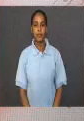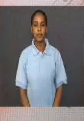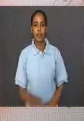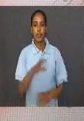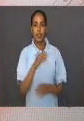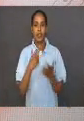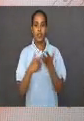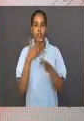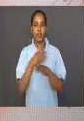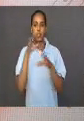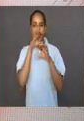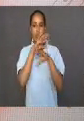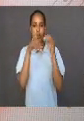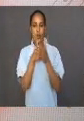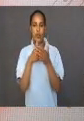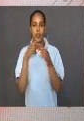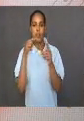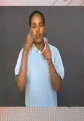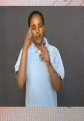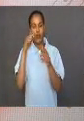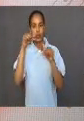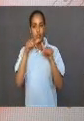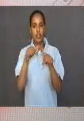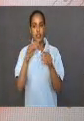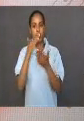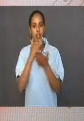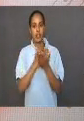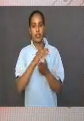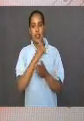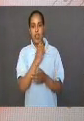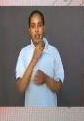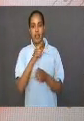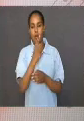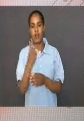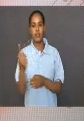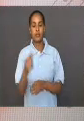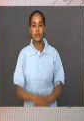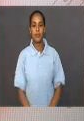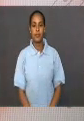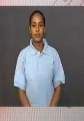And that is all for today's lesson, everyone.